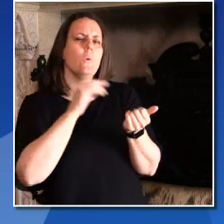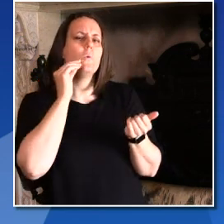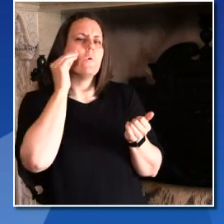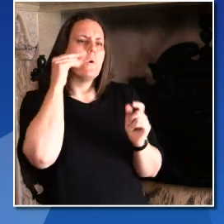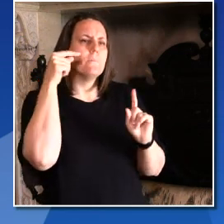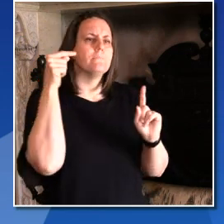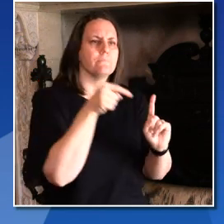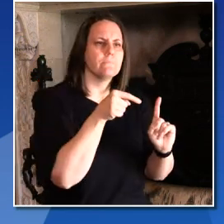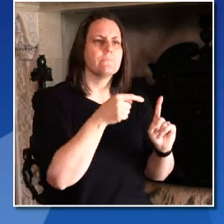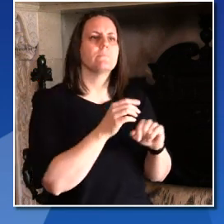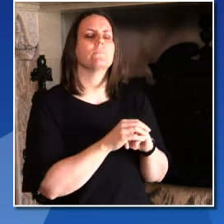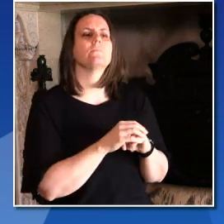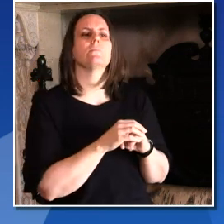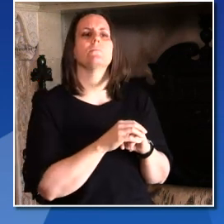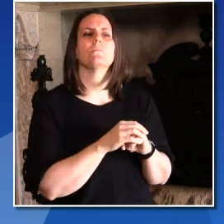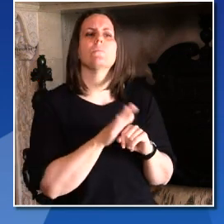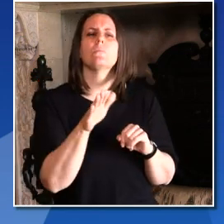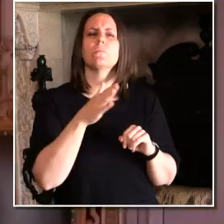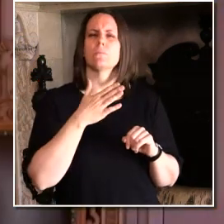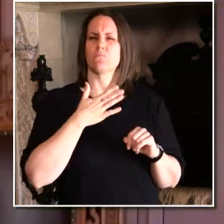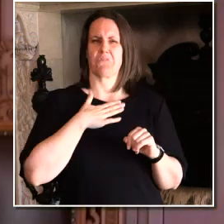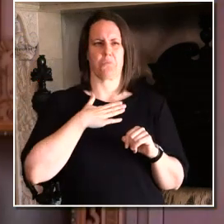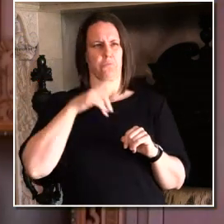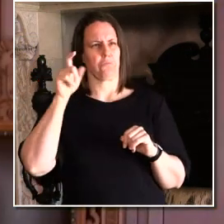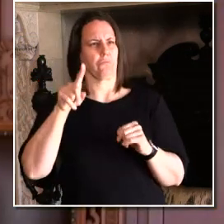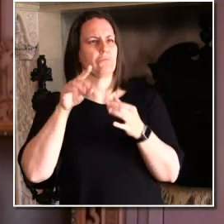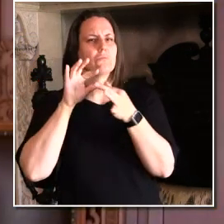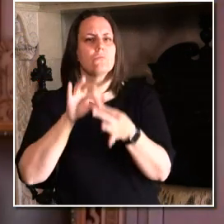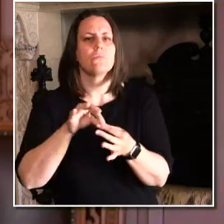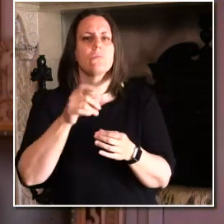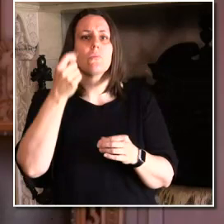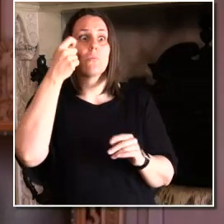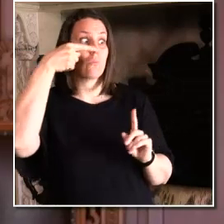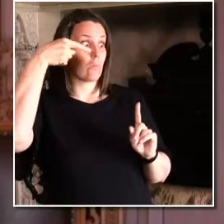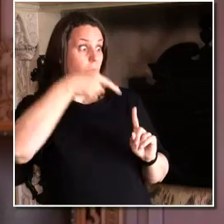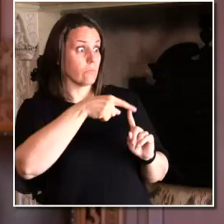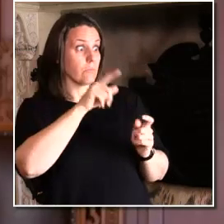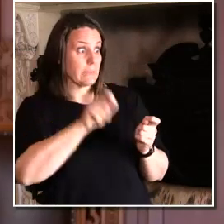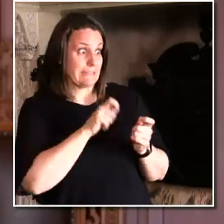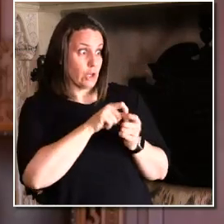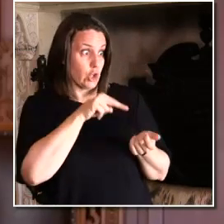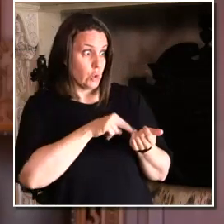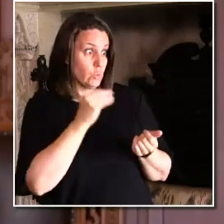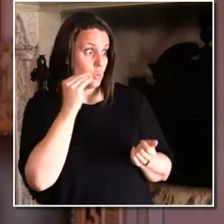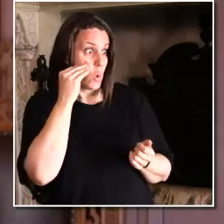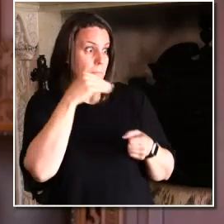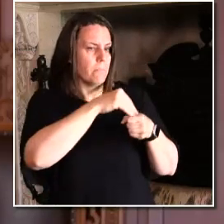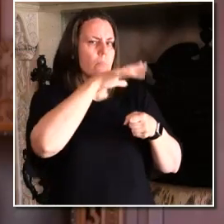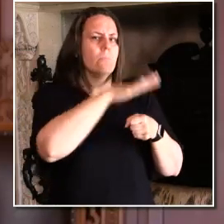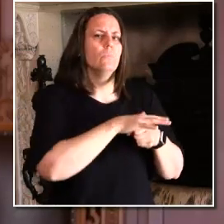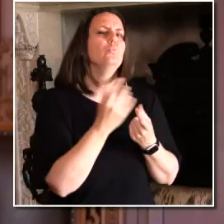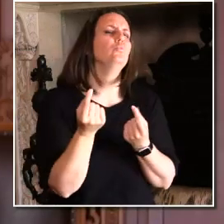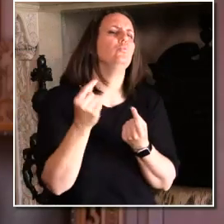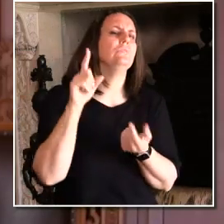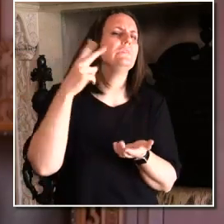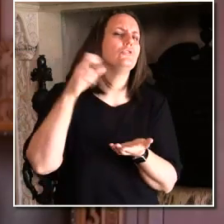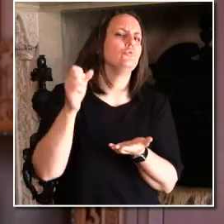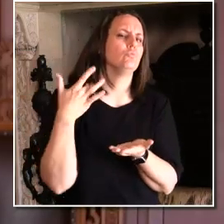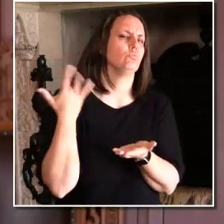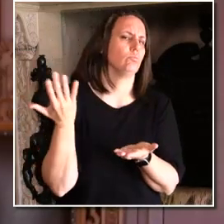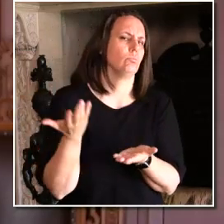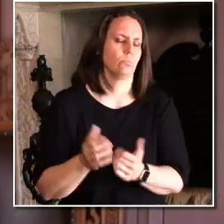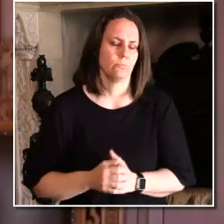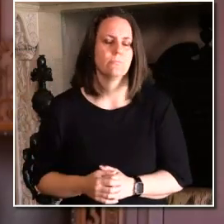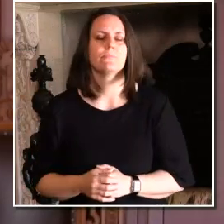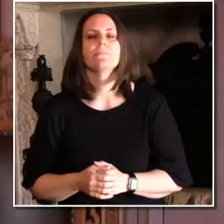a group of cases like that in one place? Yeah, so first I want to start off by saying that outbreak investigations, even before the